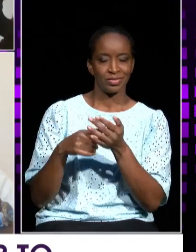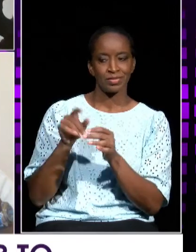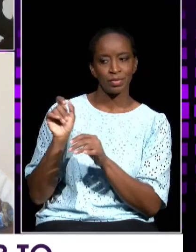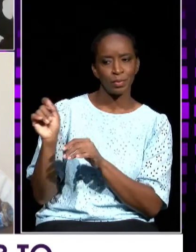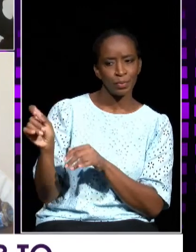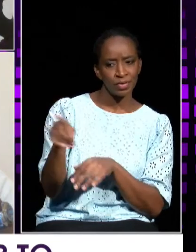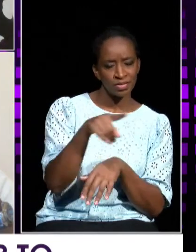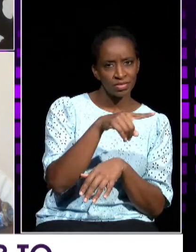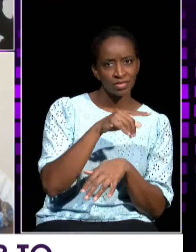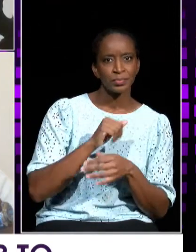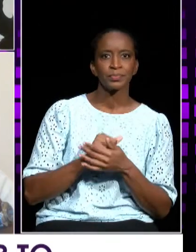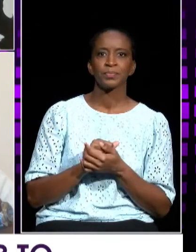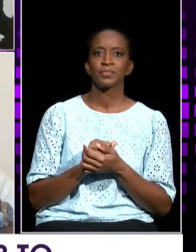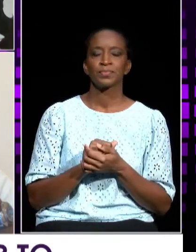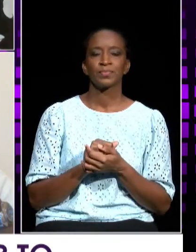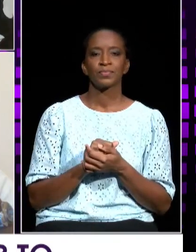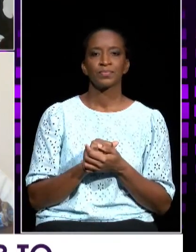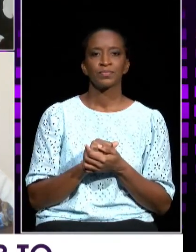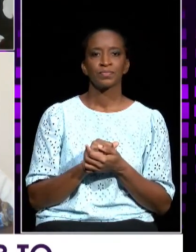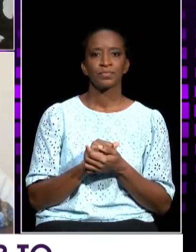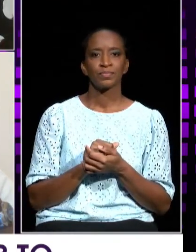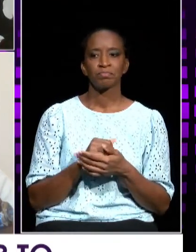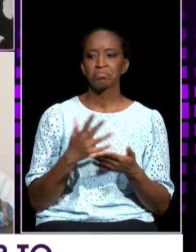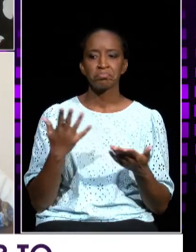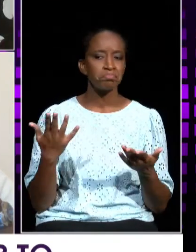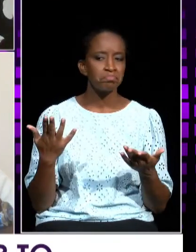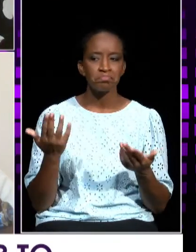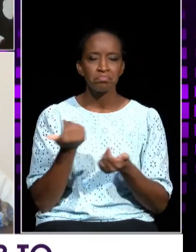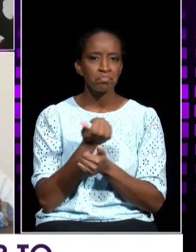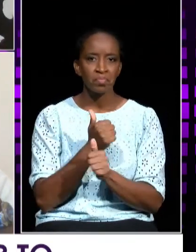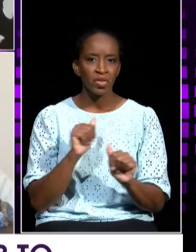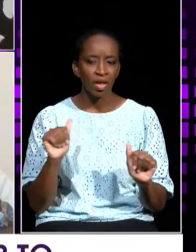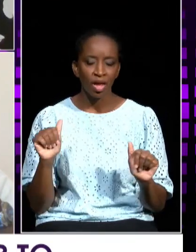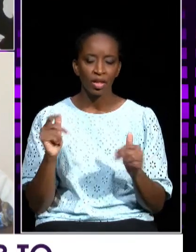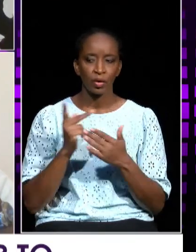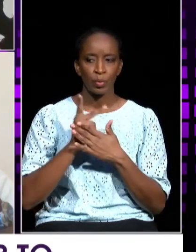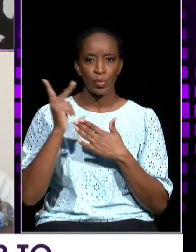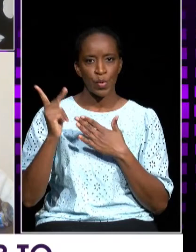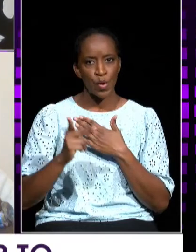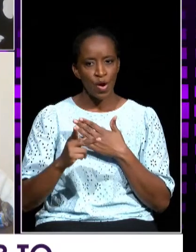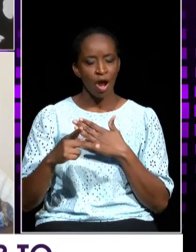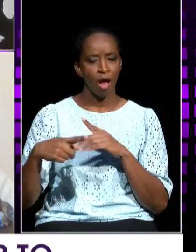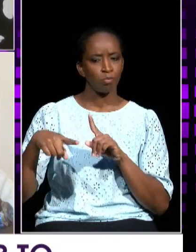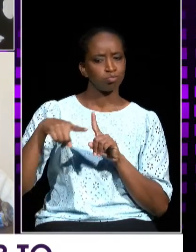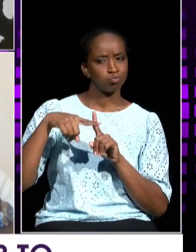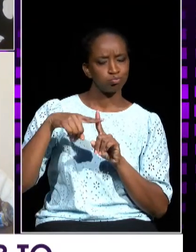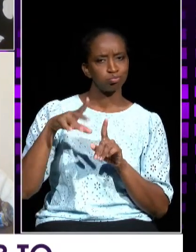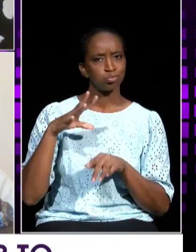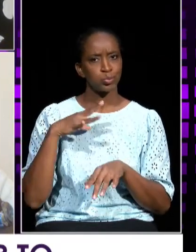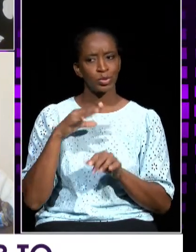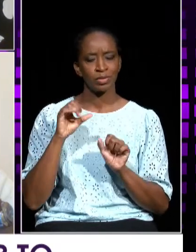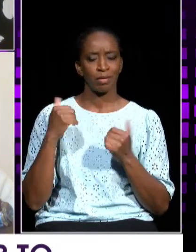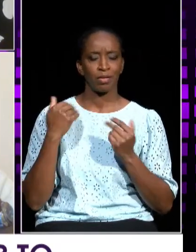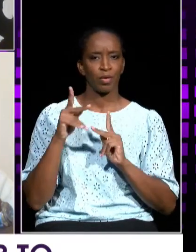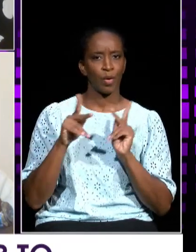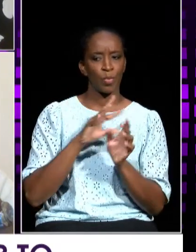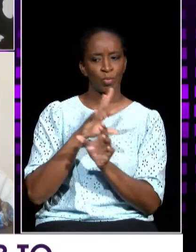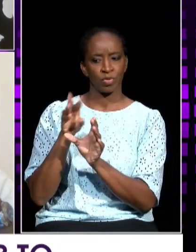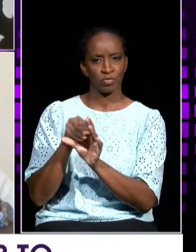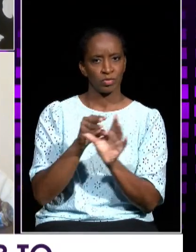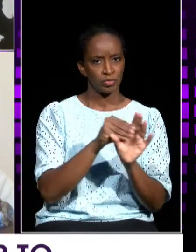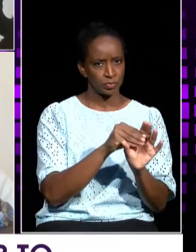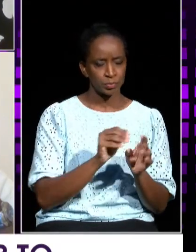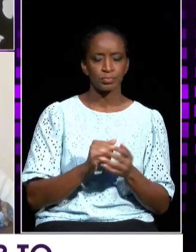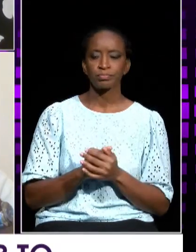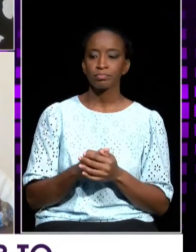from you. What are some positive activities, programs that young persons can get involved in that you have found to be useful? Very quickly from